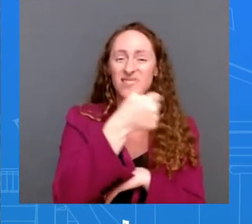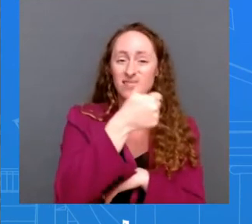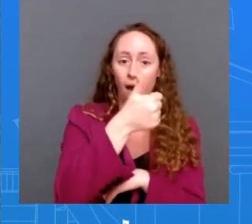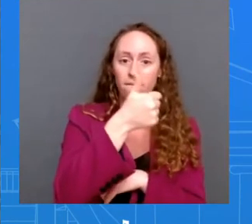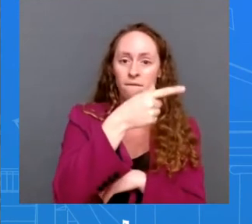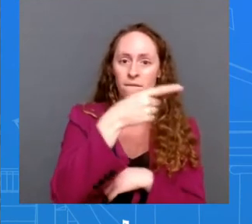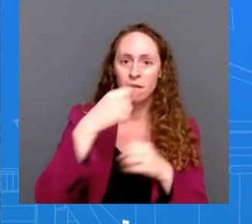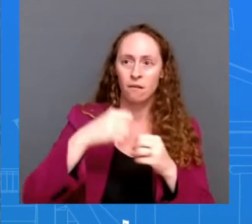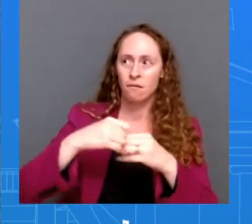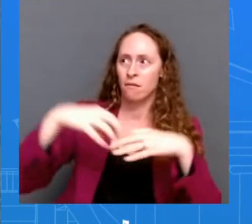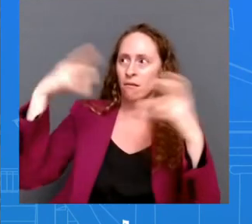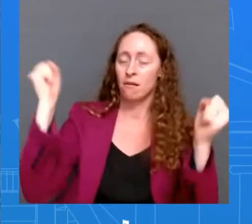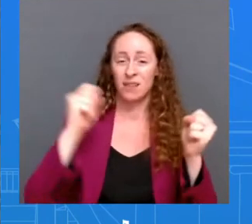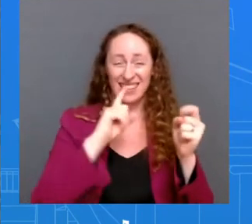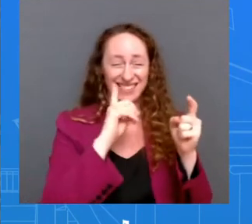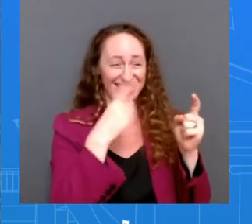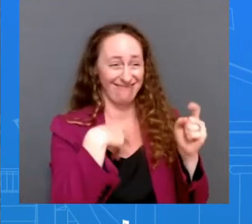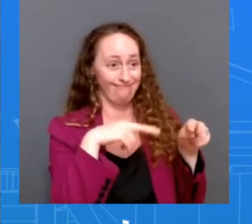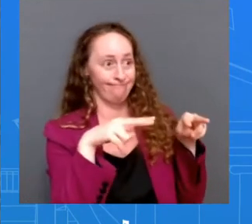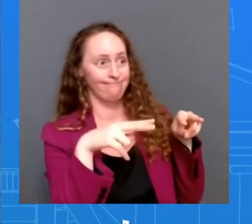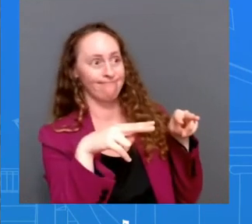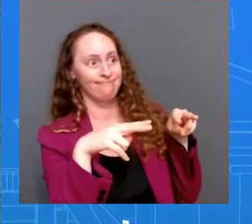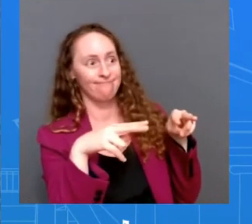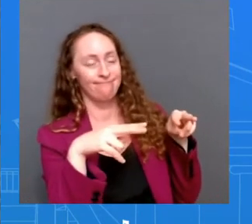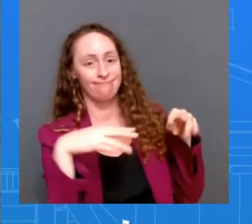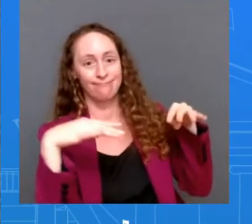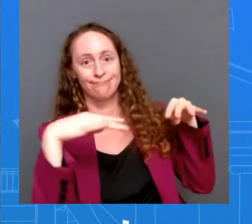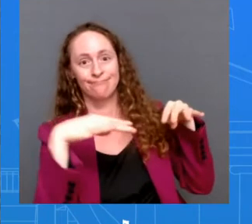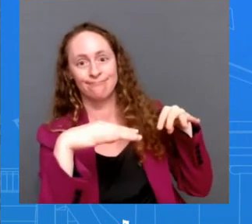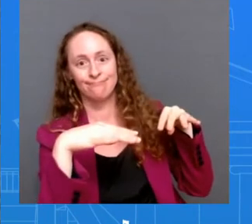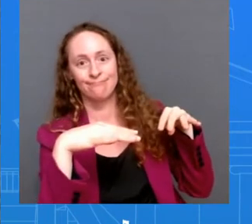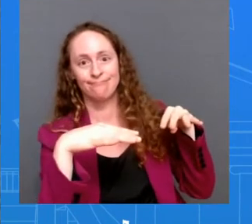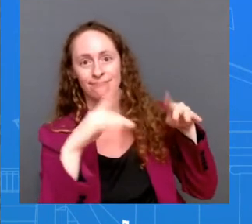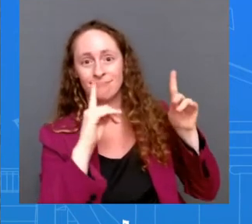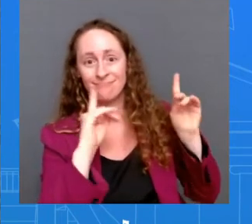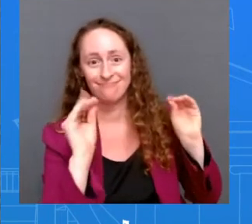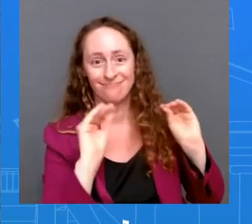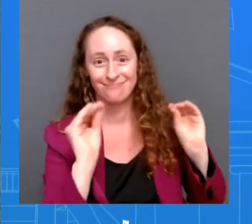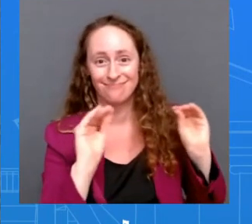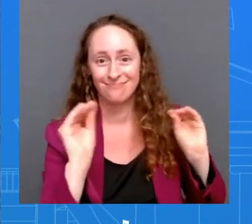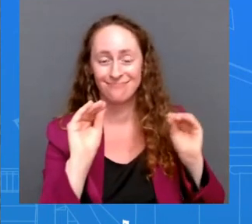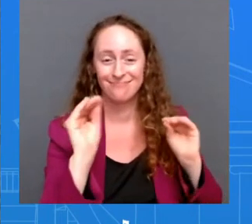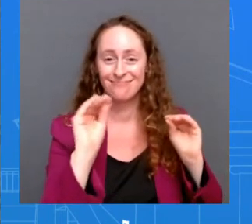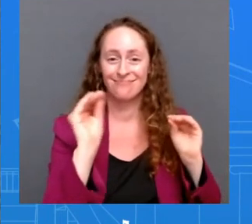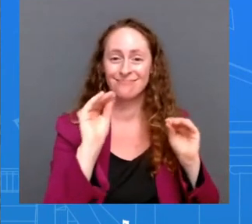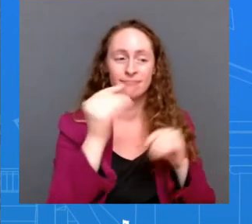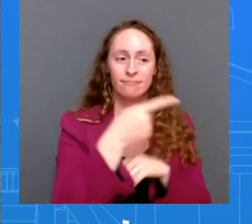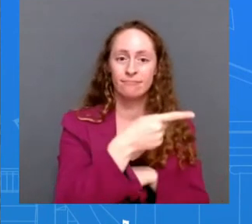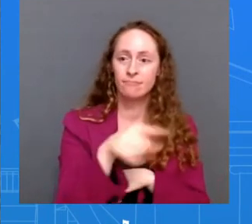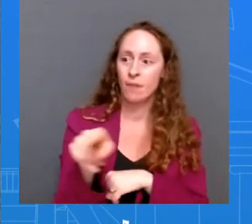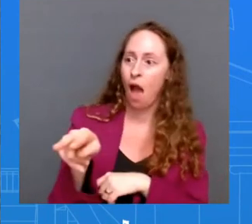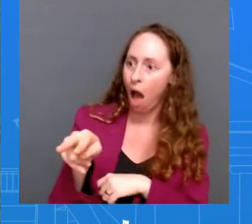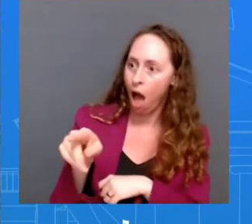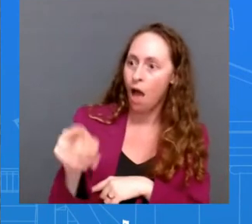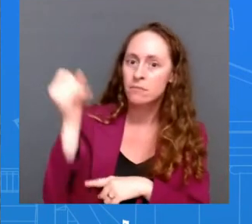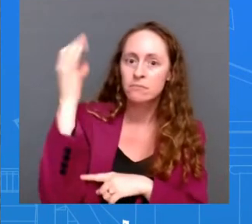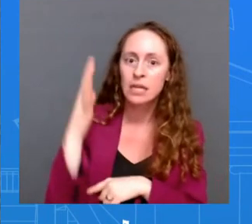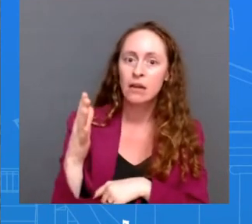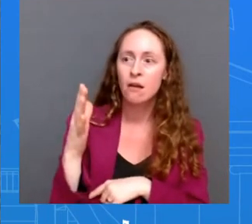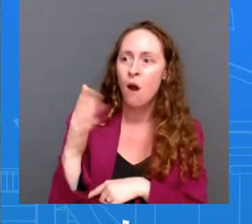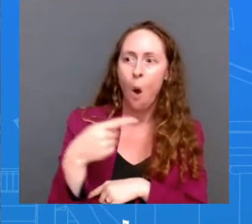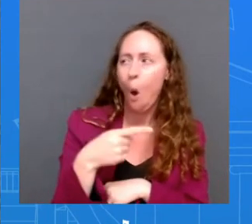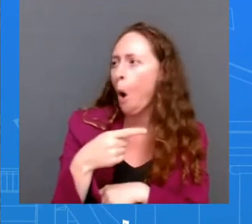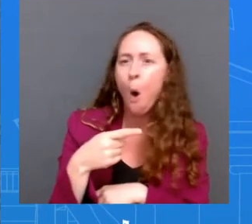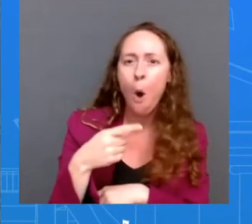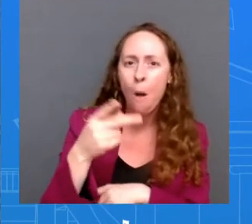Speaker Pelosi's trip as a pretext. Yes, they're claiming it's a protest. I got it. But it's also a pretext